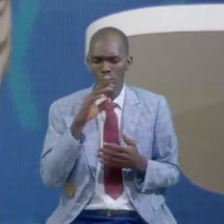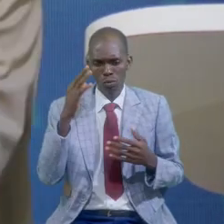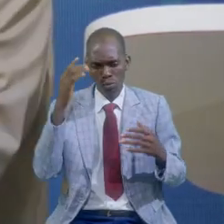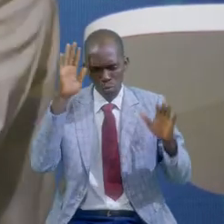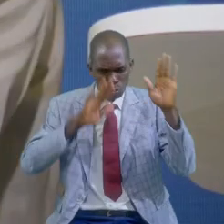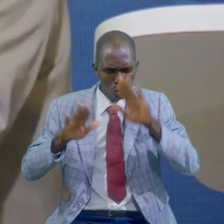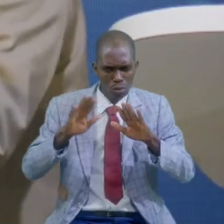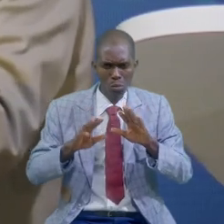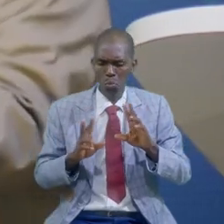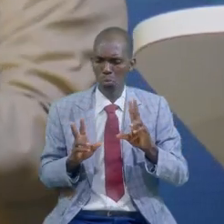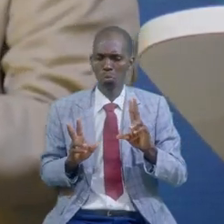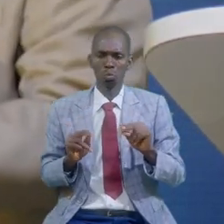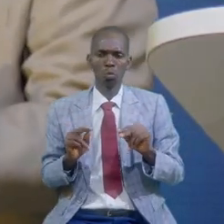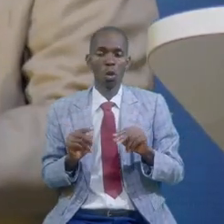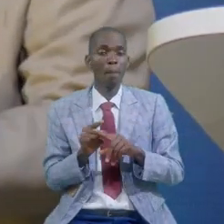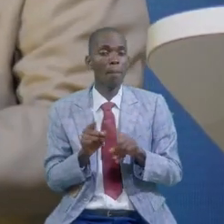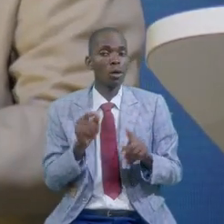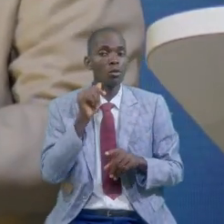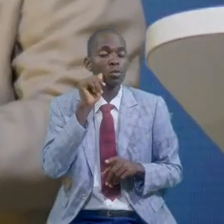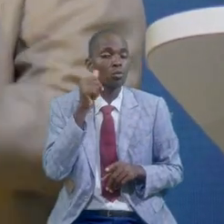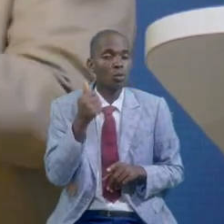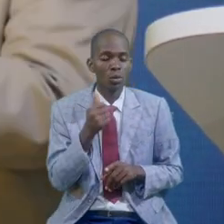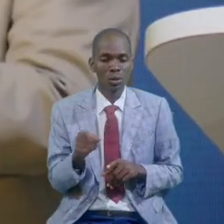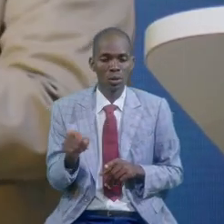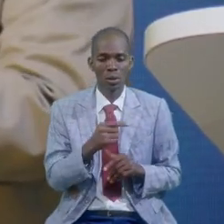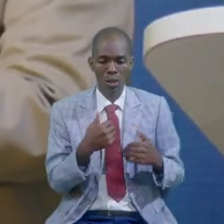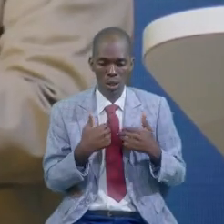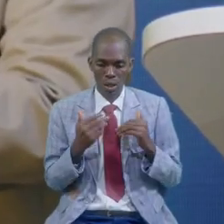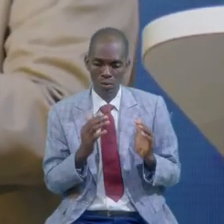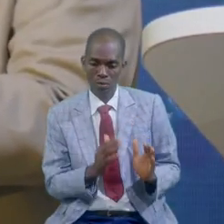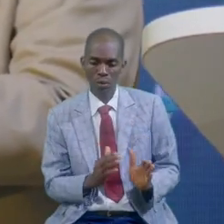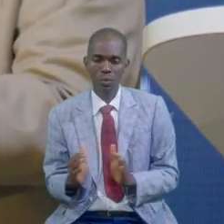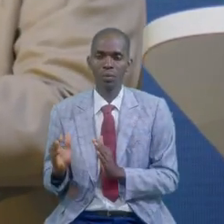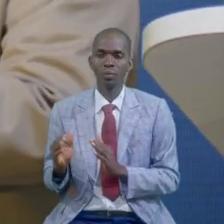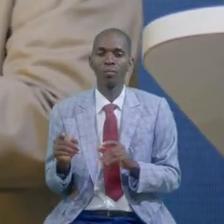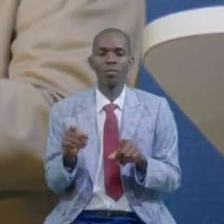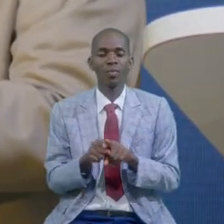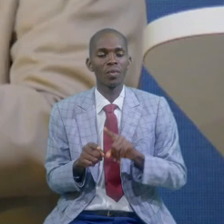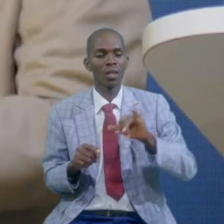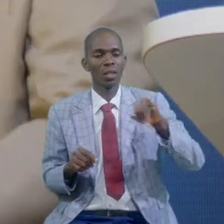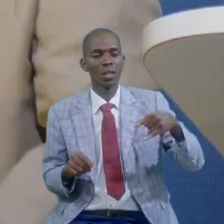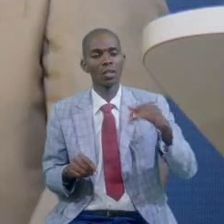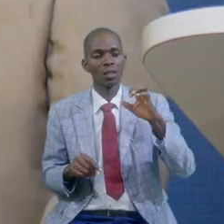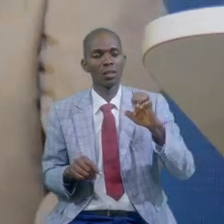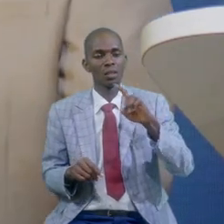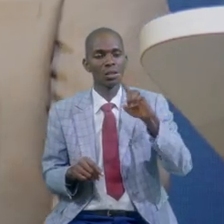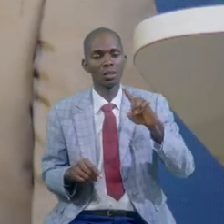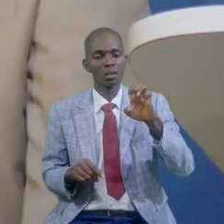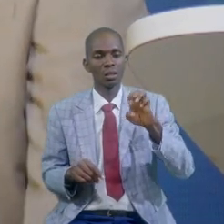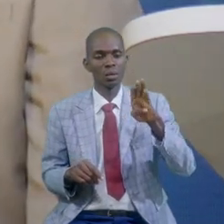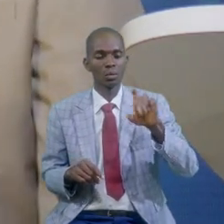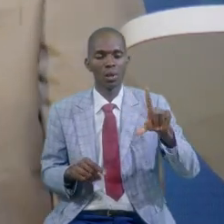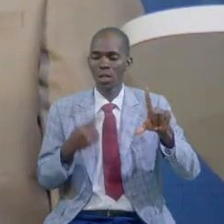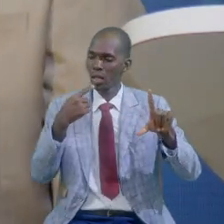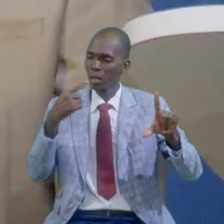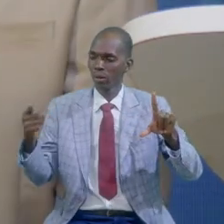But tomorrow is the day he has said, like Jezebel told Elijah, I'll get